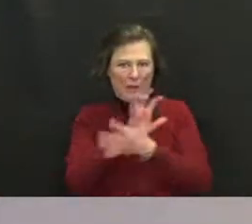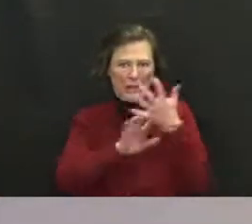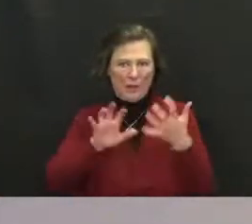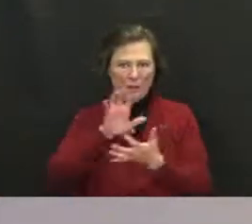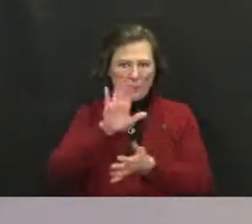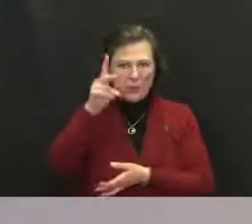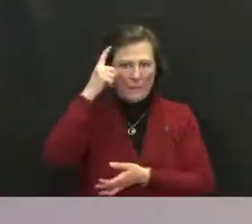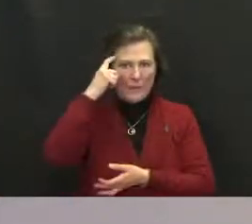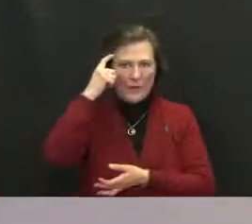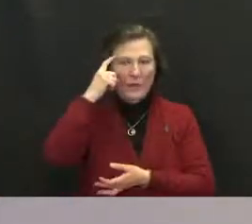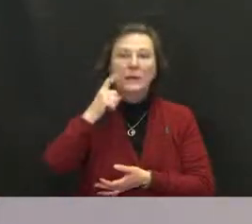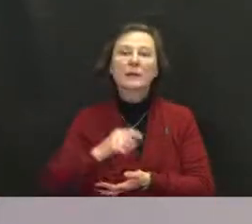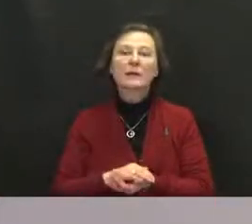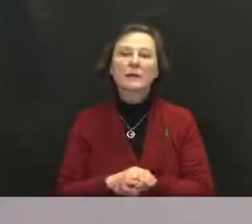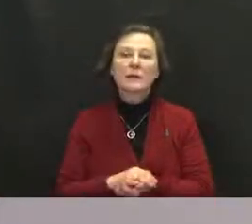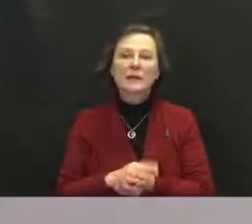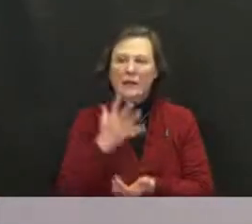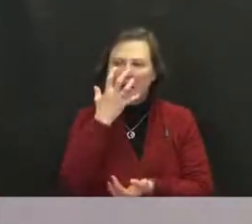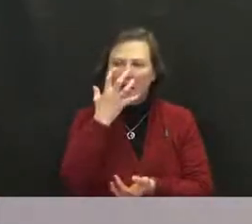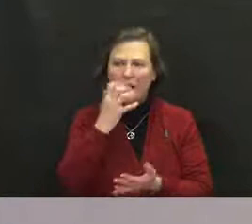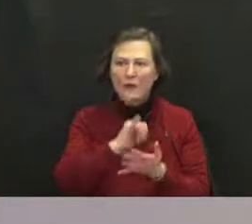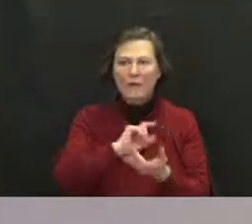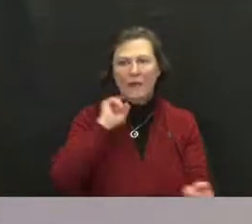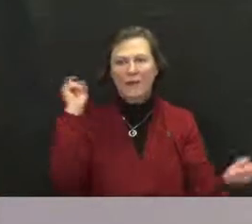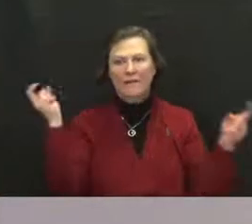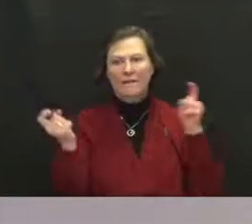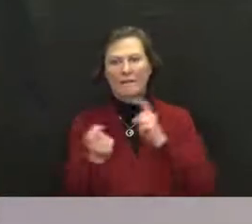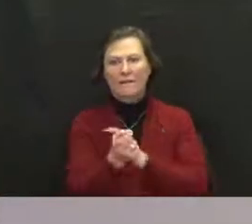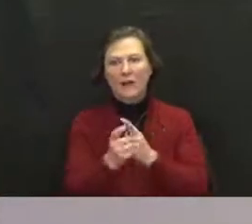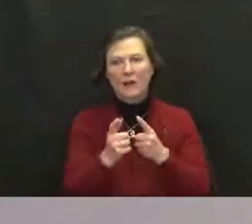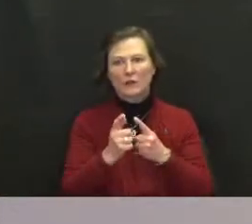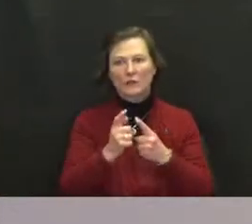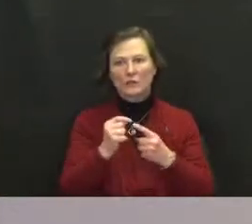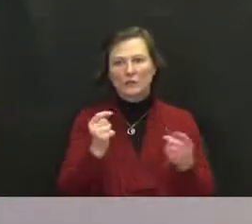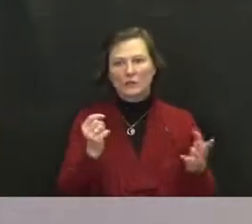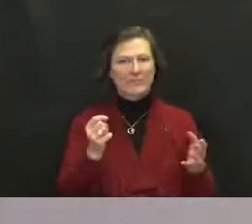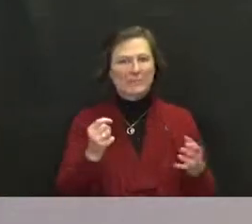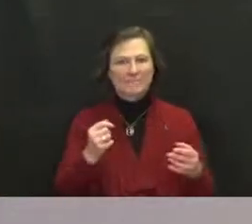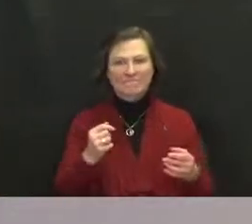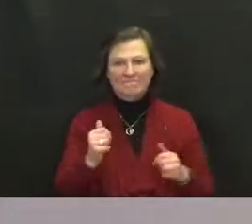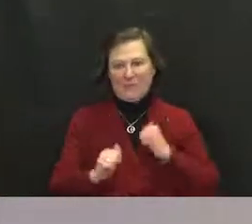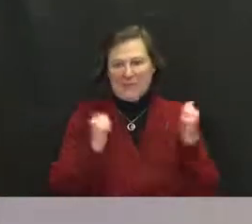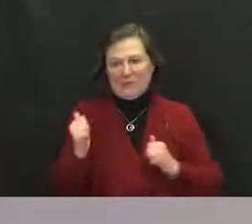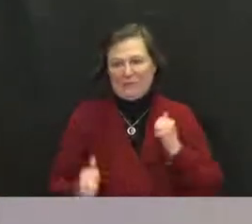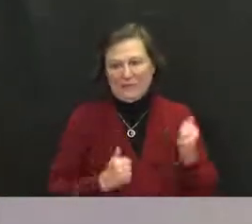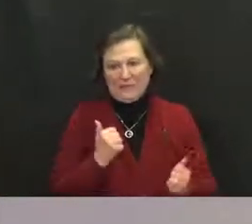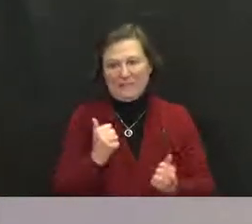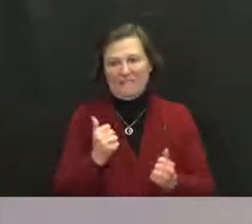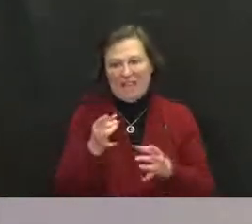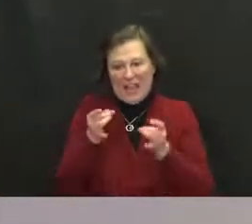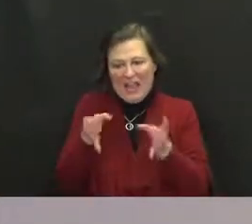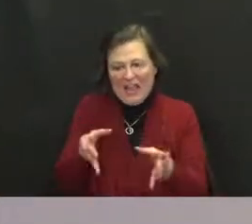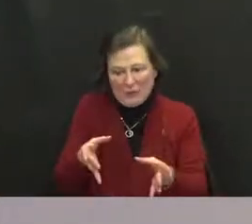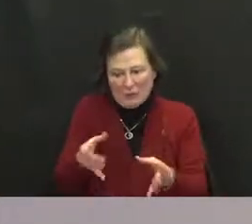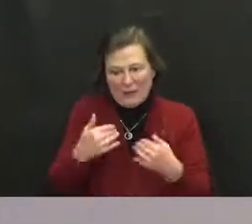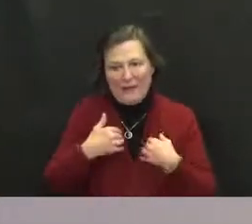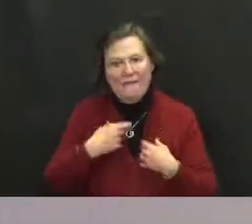Anger that evolves into hostility, hatred, it has hellish